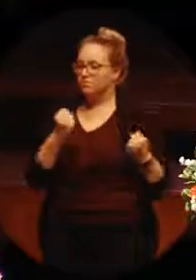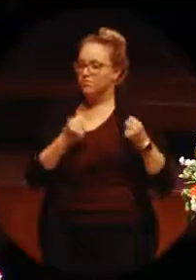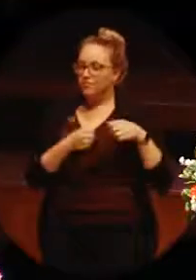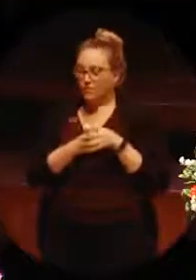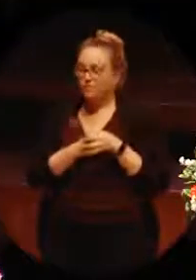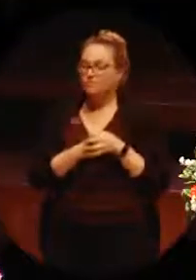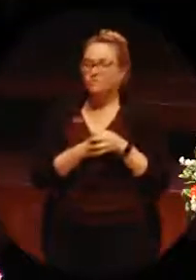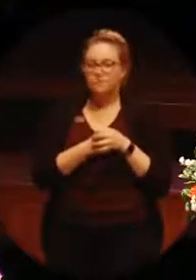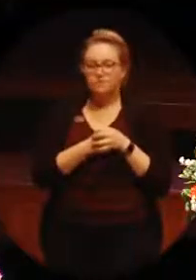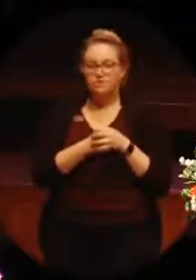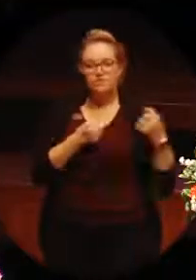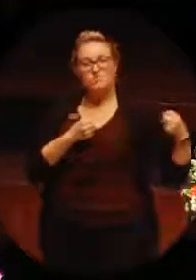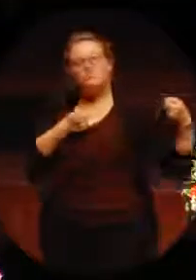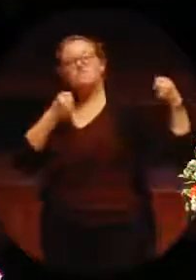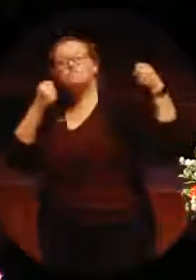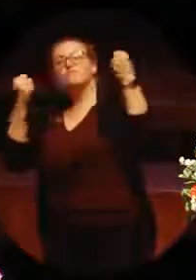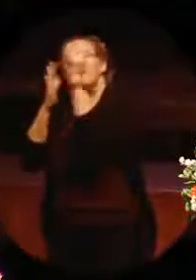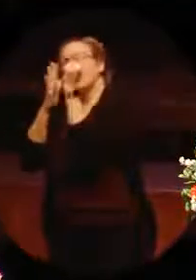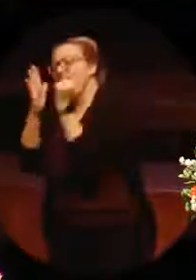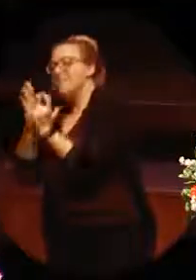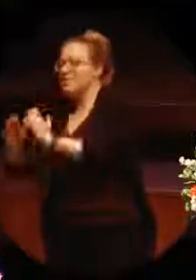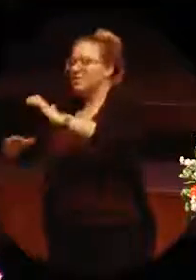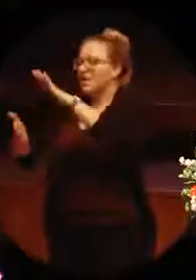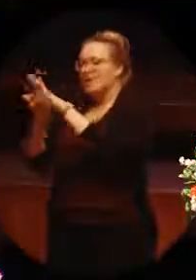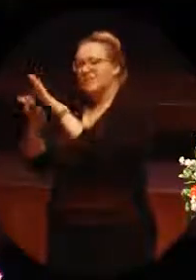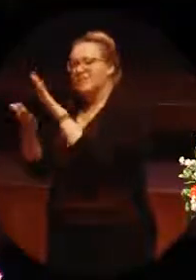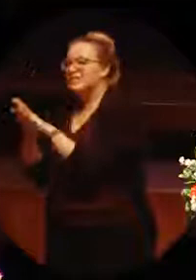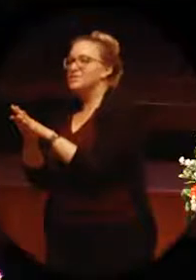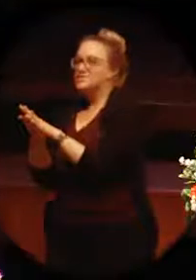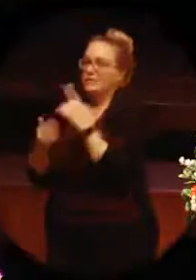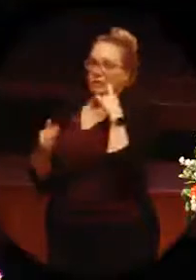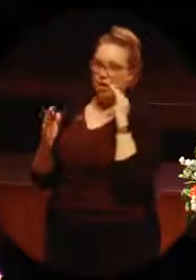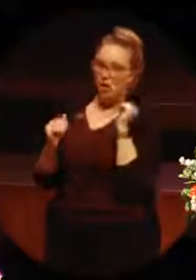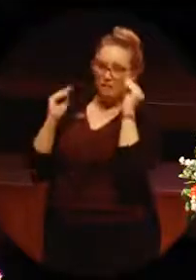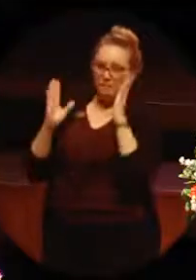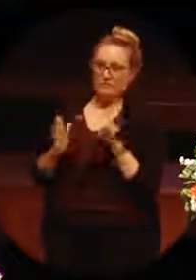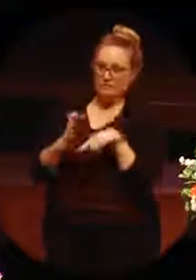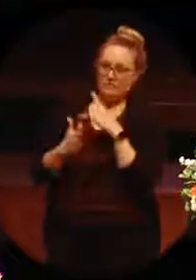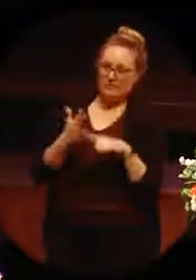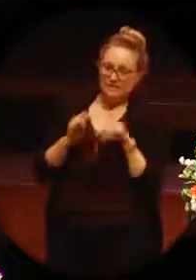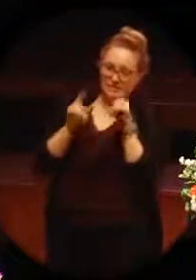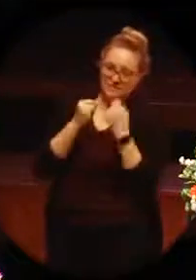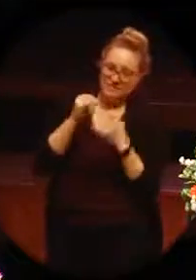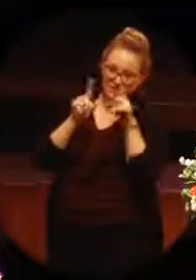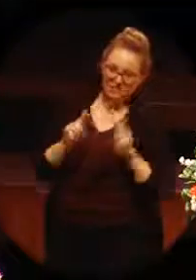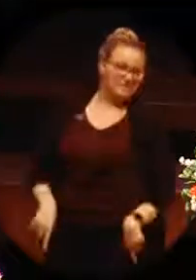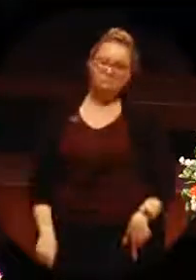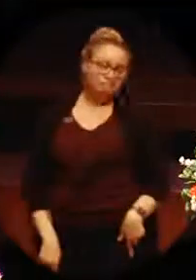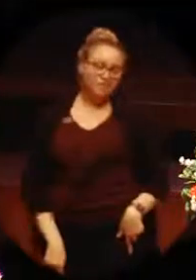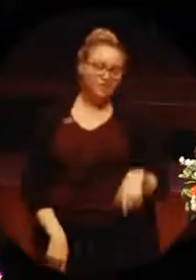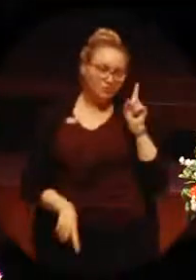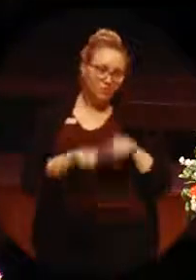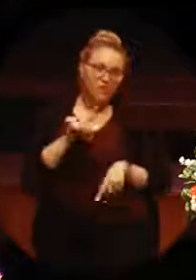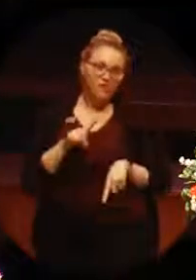order to get up to the law school on the hill. It was snowing. I was hoping my professor would let me out of the final exam. He wouldn't. He said, but you